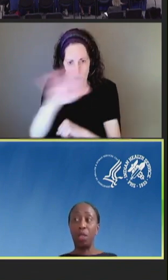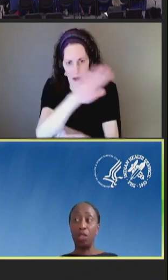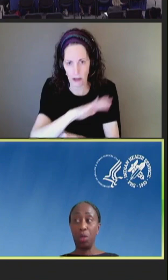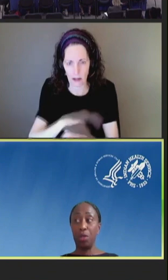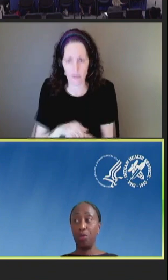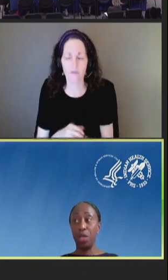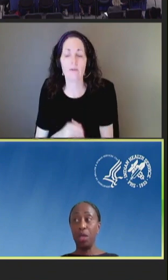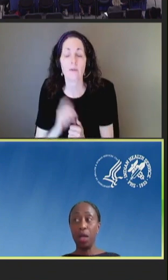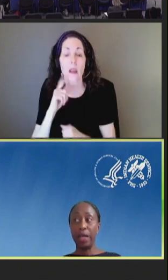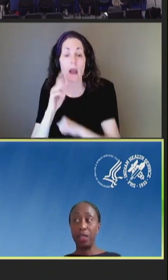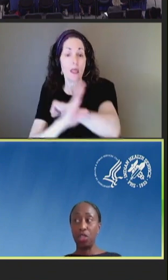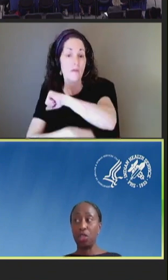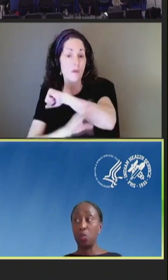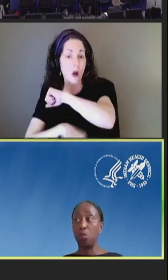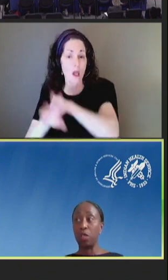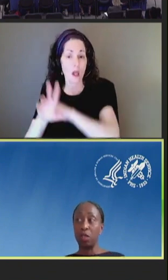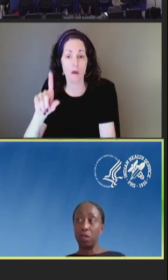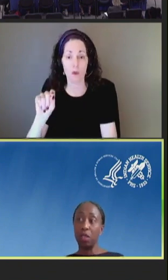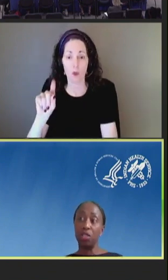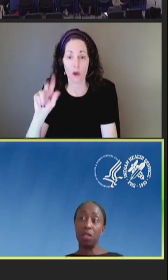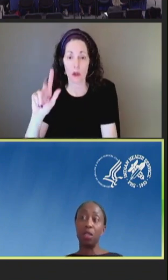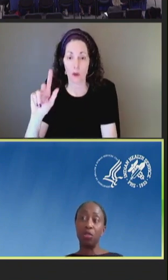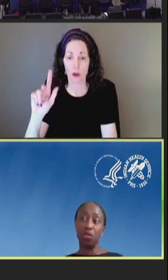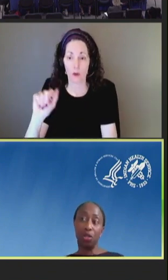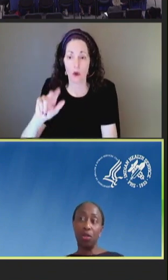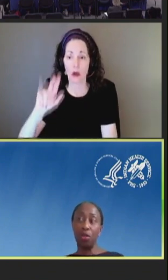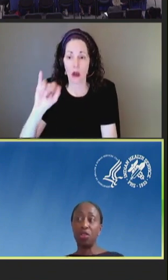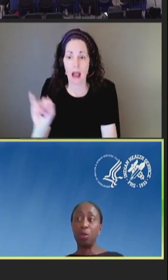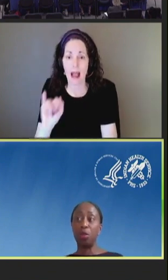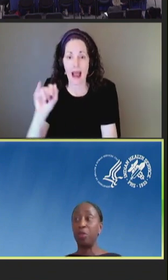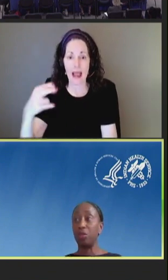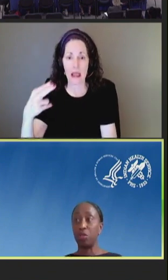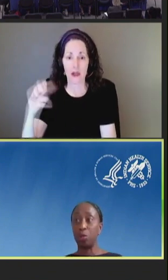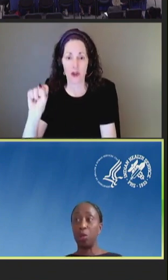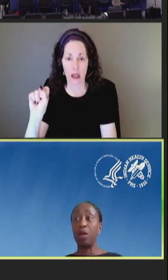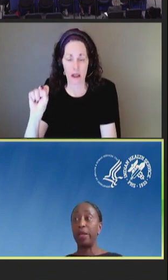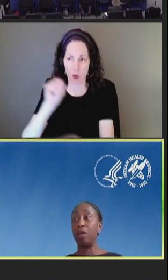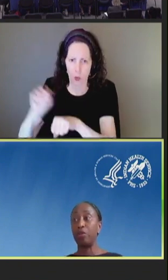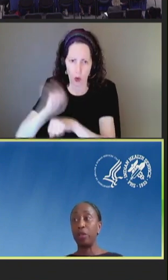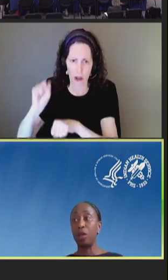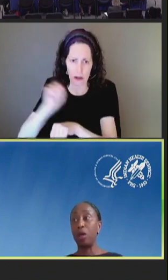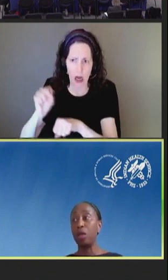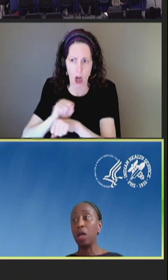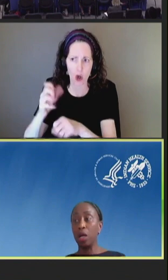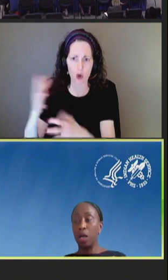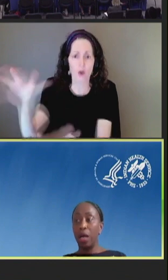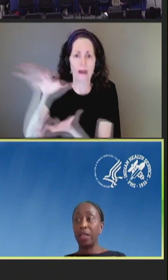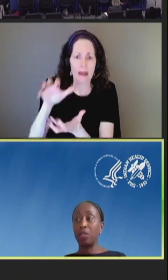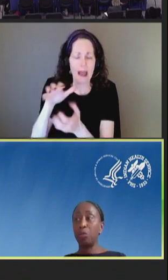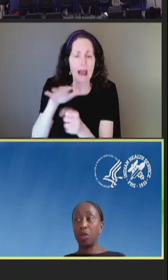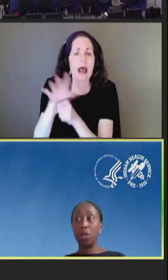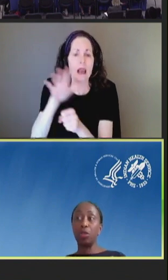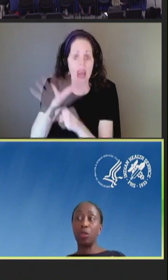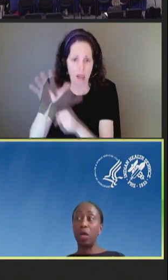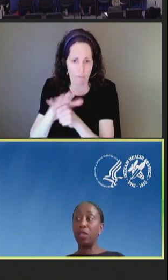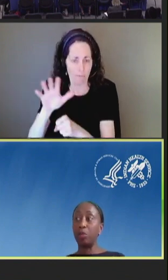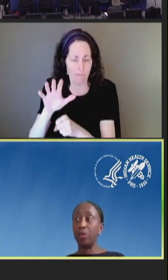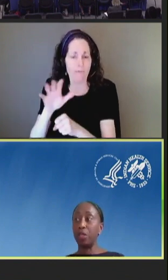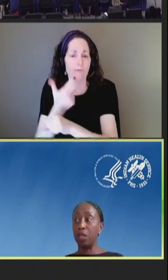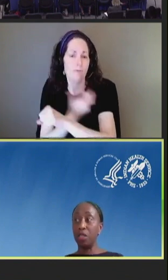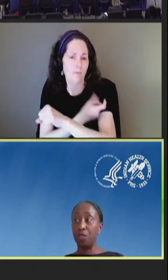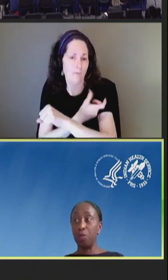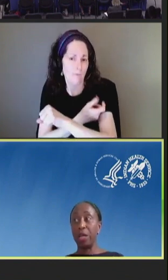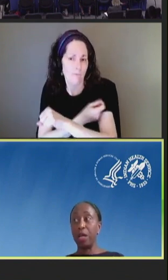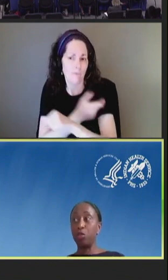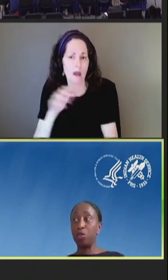of 2023, IHS worked diligently to secure a supplemental supply of the long-acting monoclonal